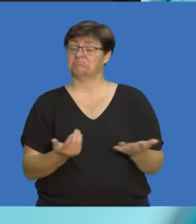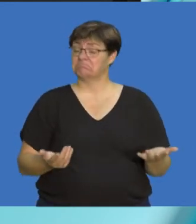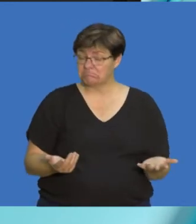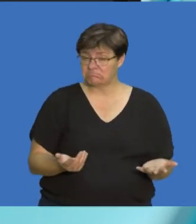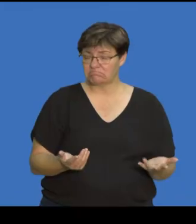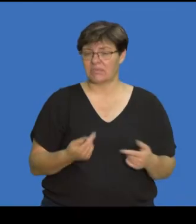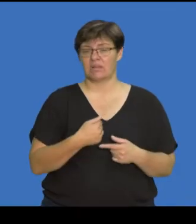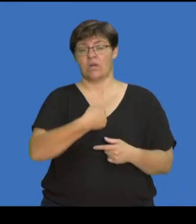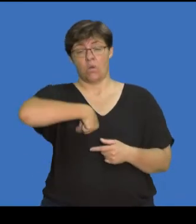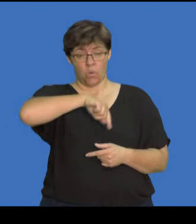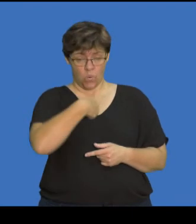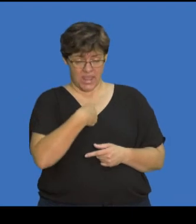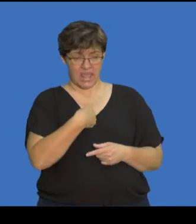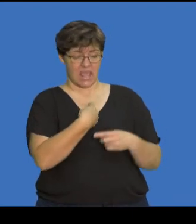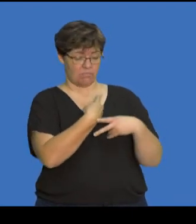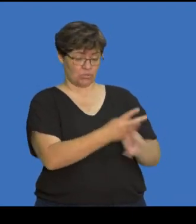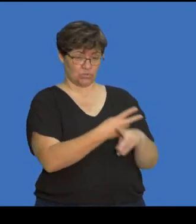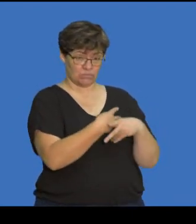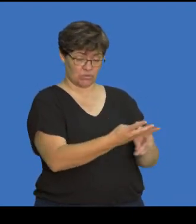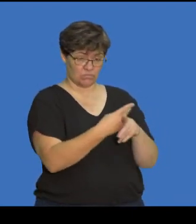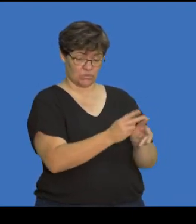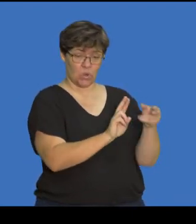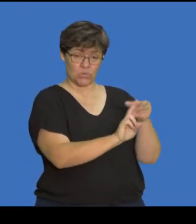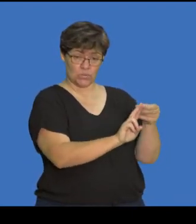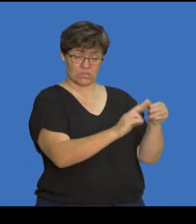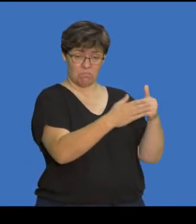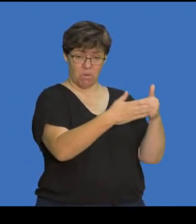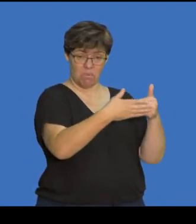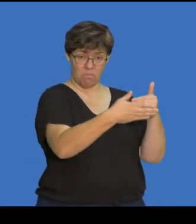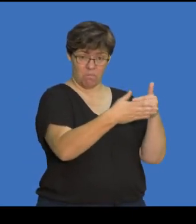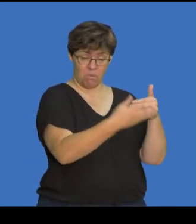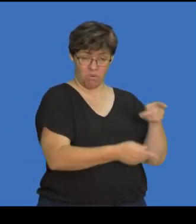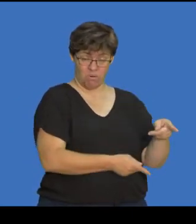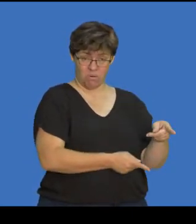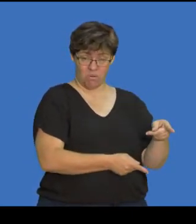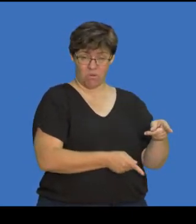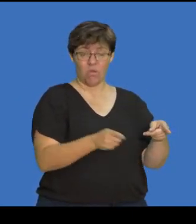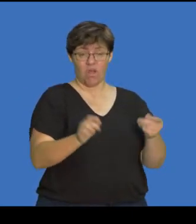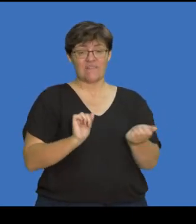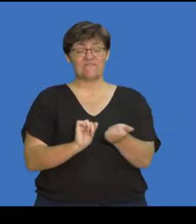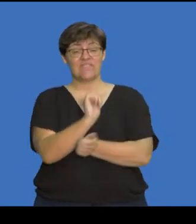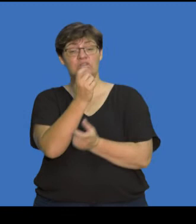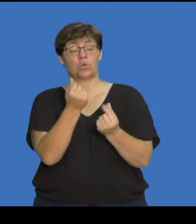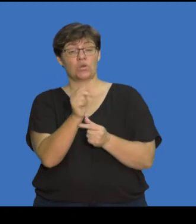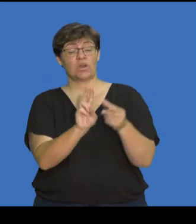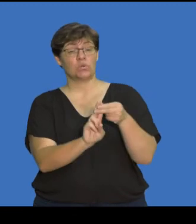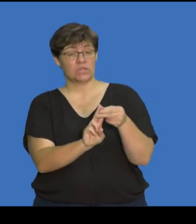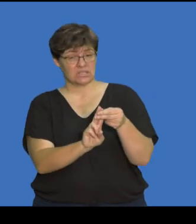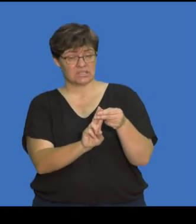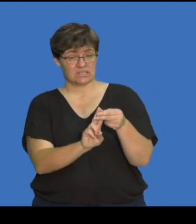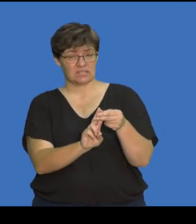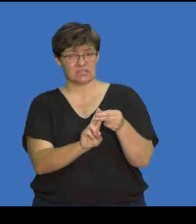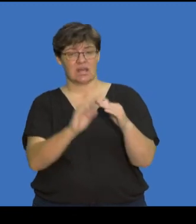produce, as more units are produced, the fixed cost per unit will